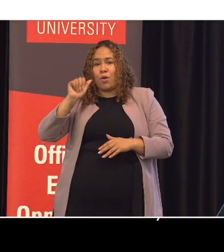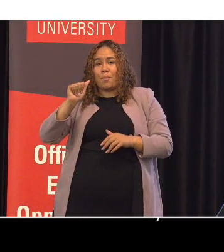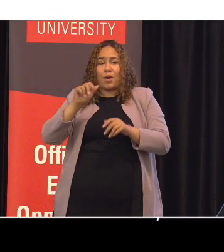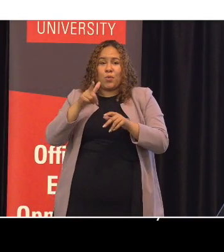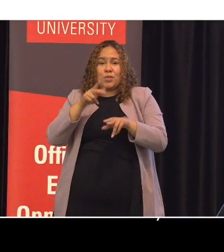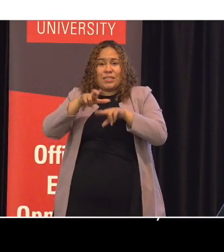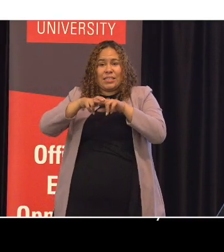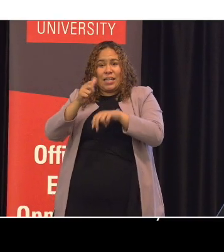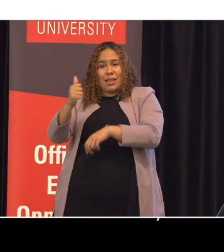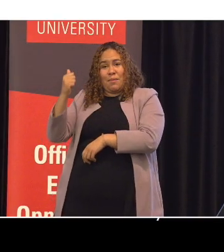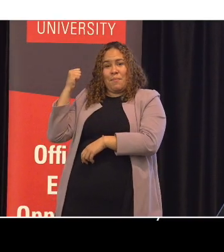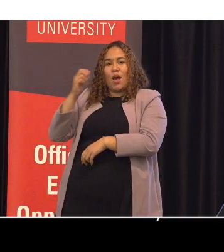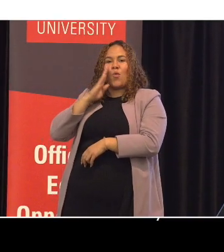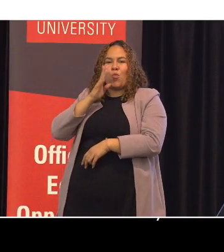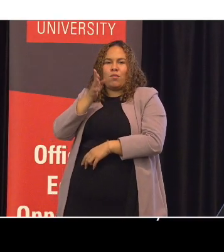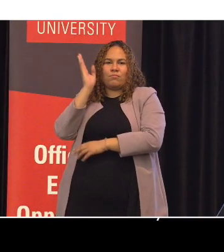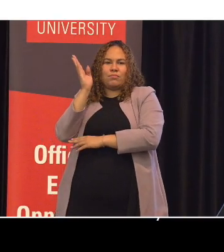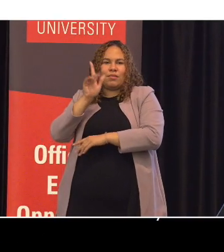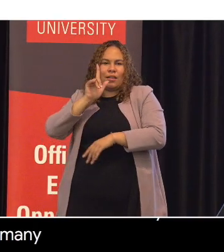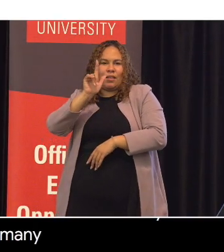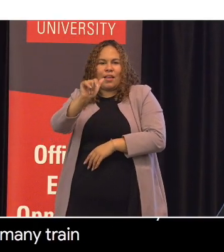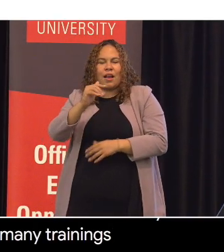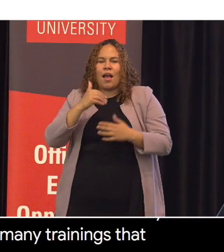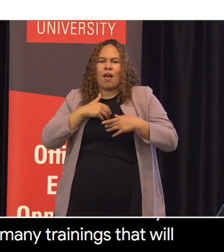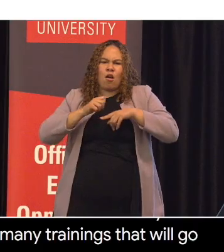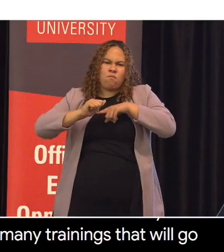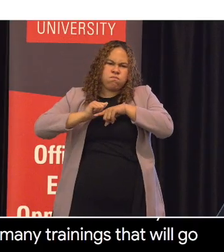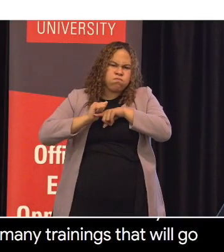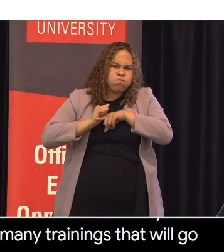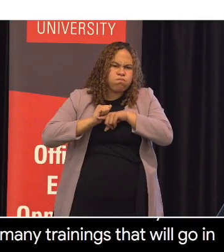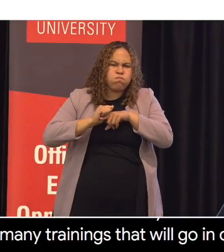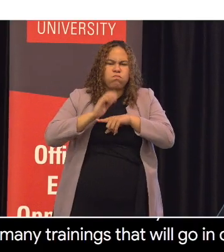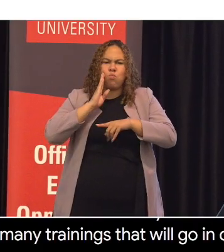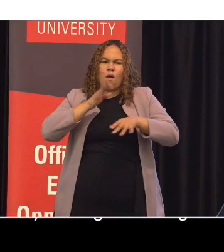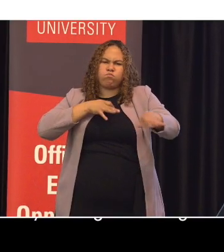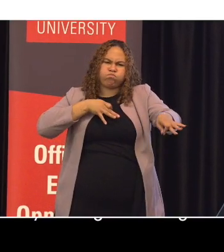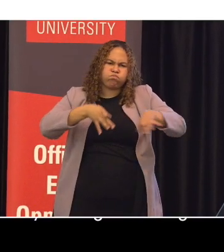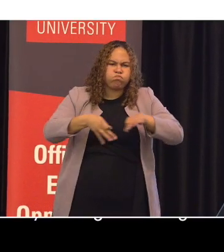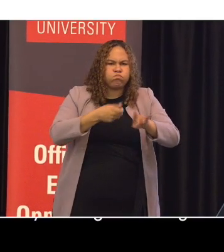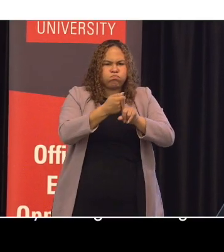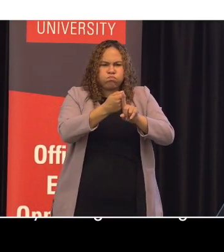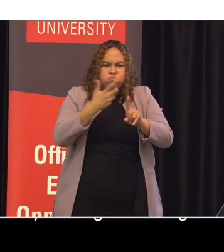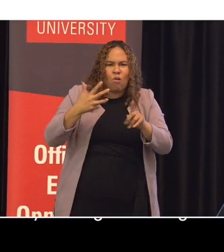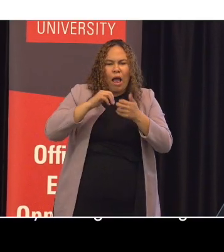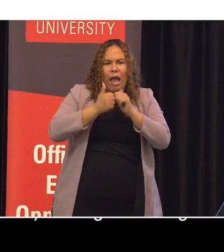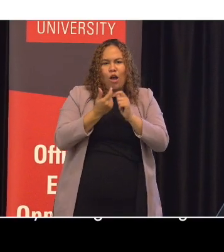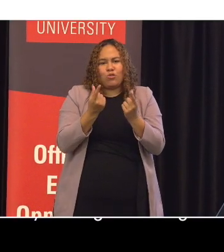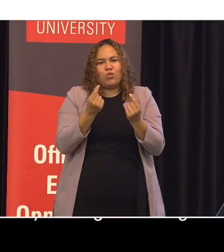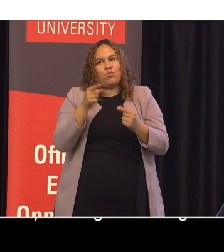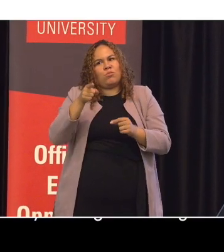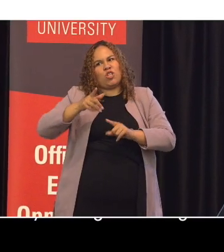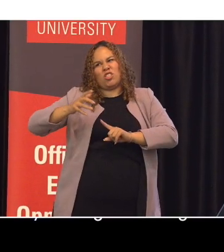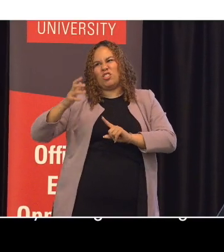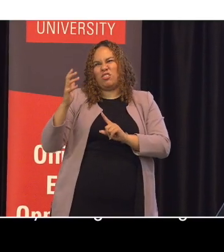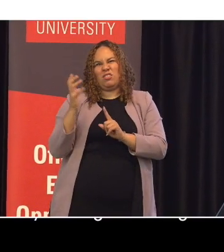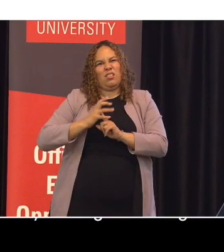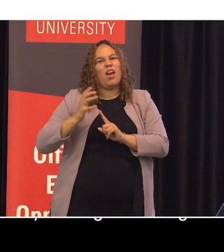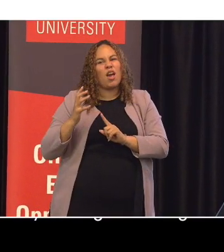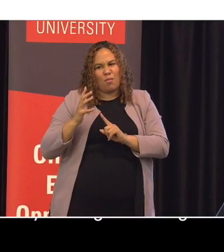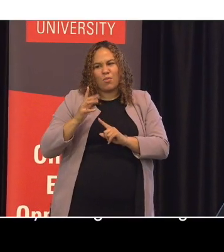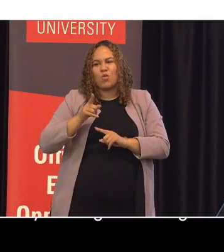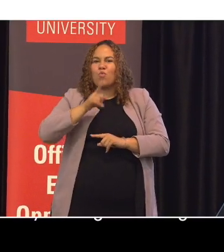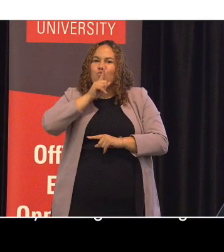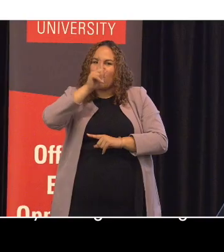room and is going to talk after me, has given many trainings that will go in detail about how to do this. And she's fantastic, y'all. You should